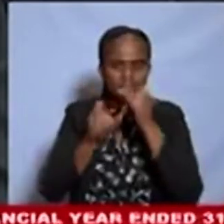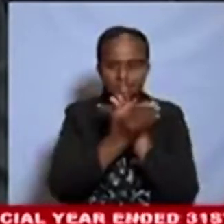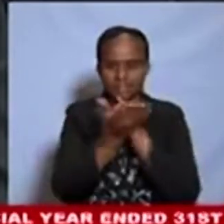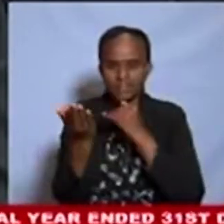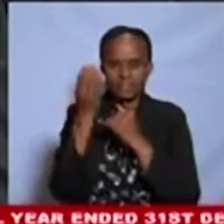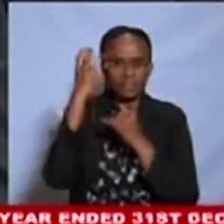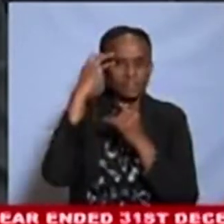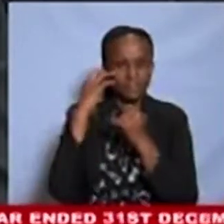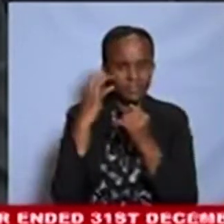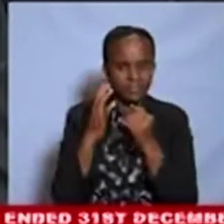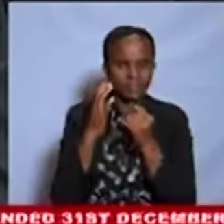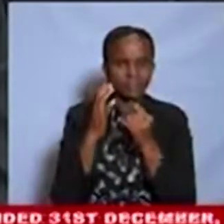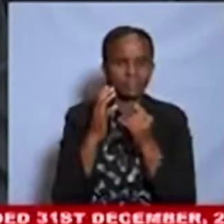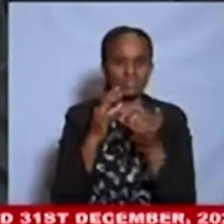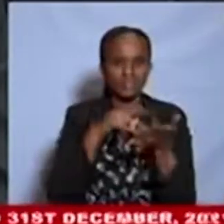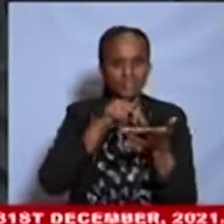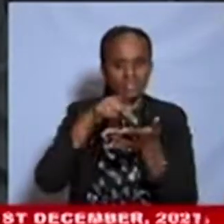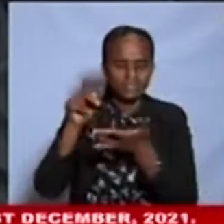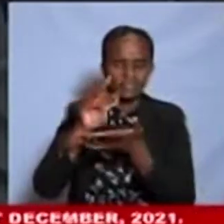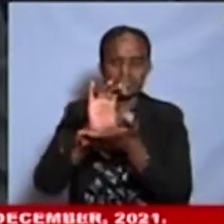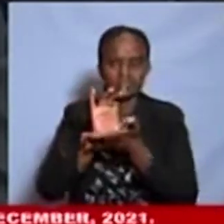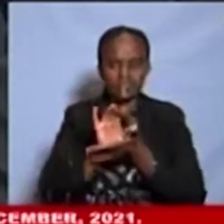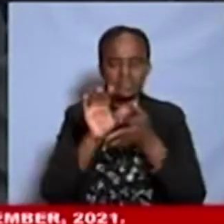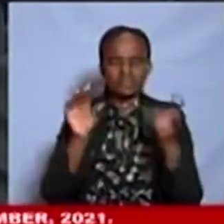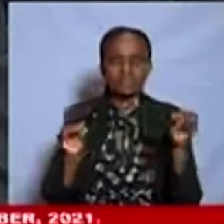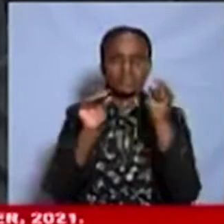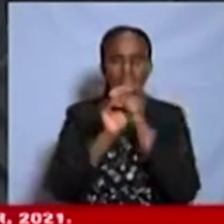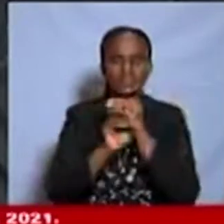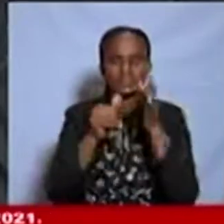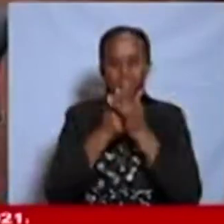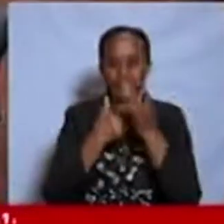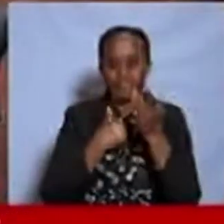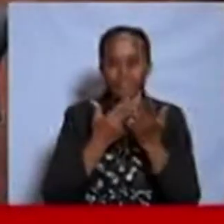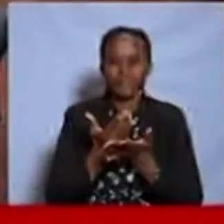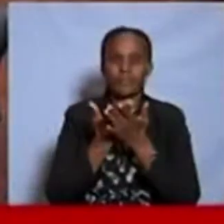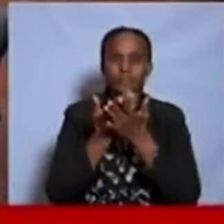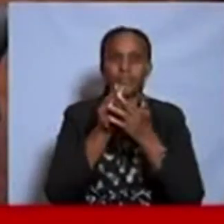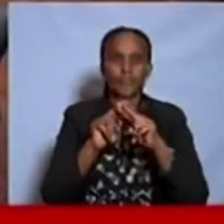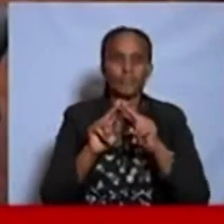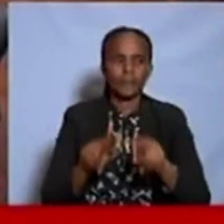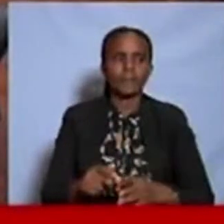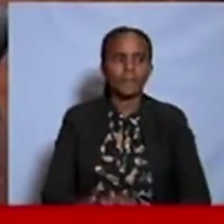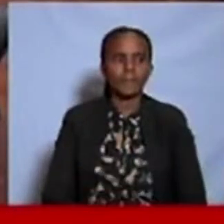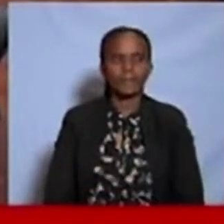officers doing the debt swap? I submit, Chair.